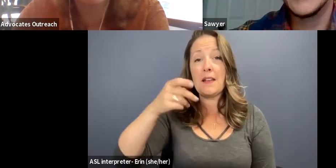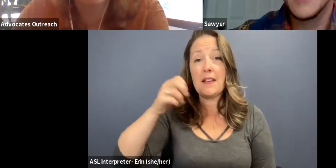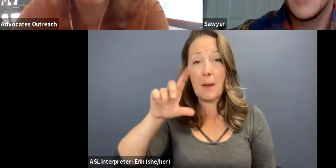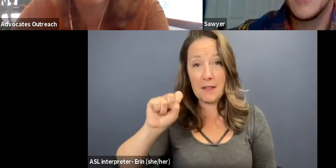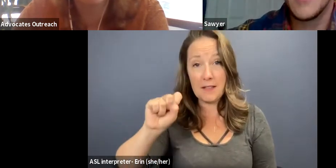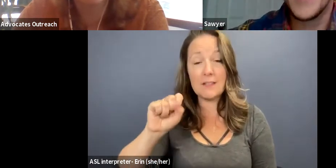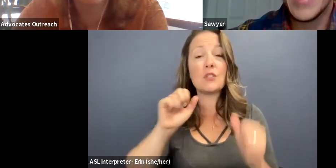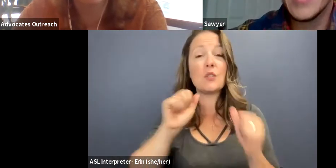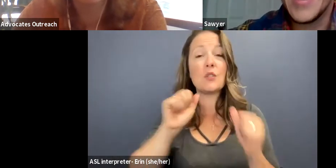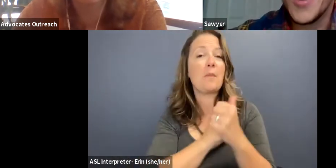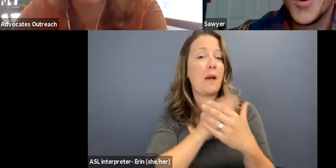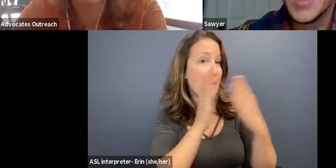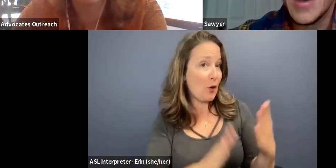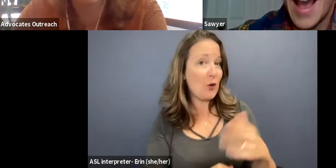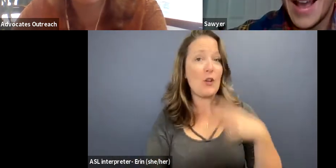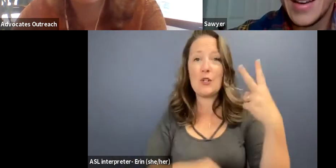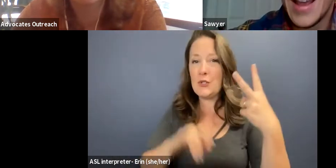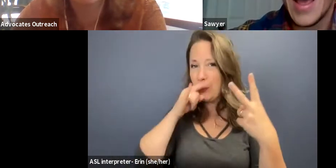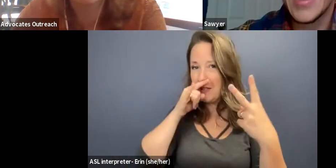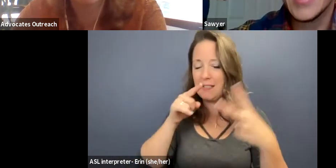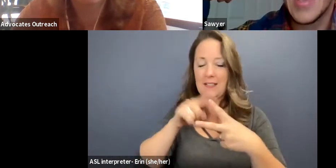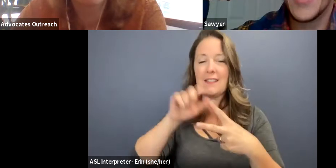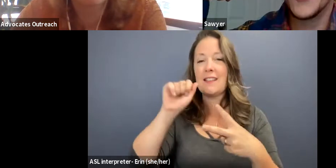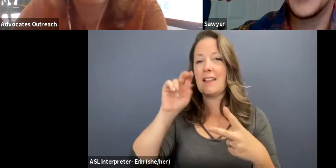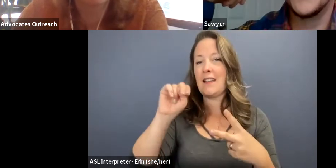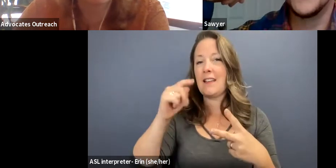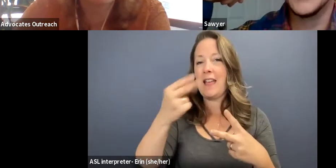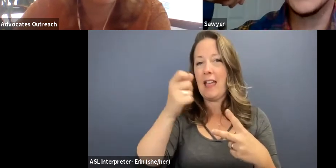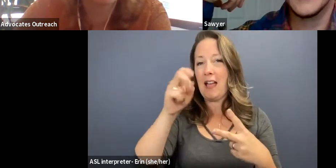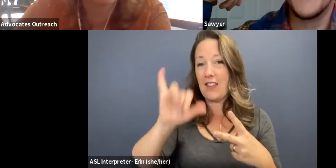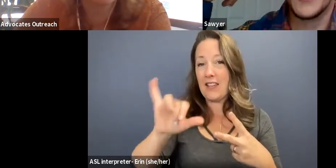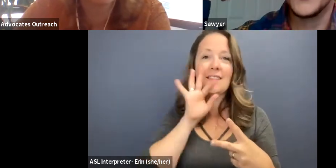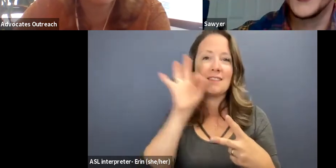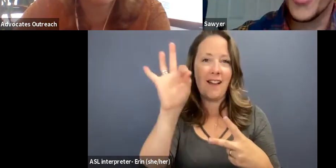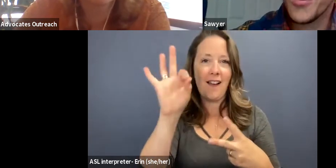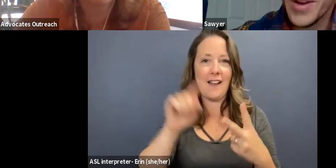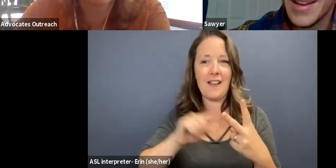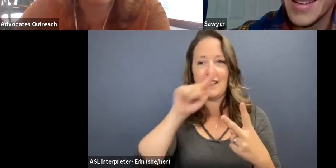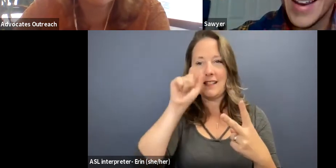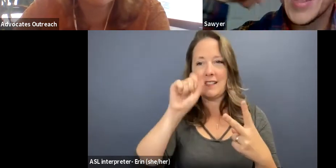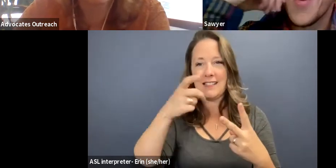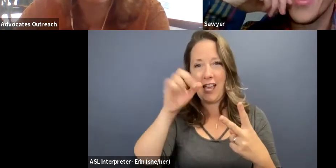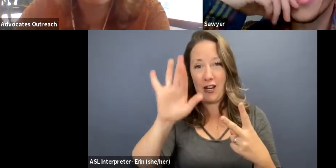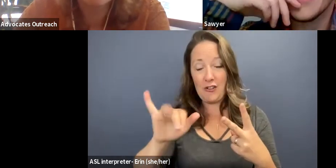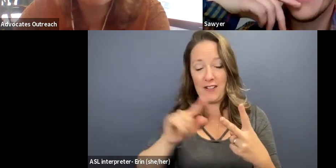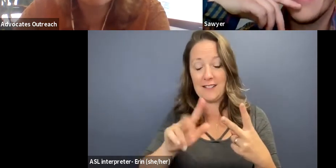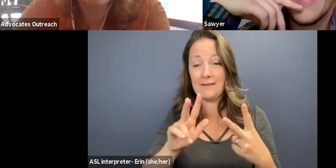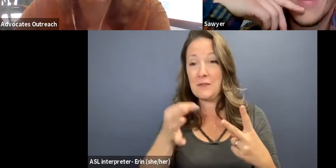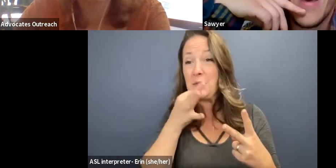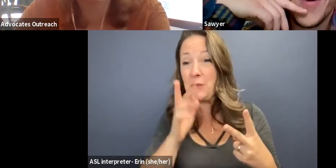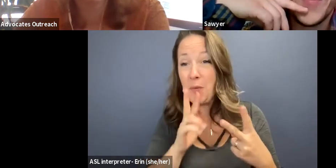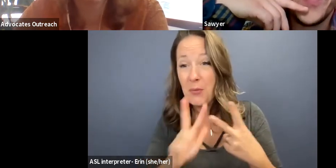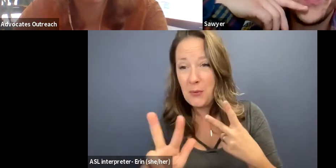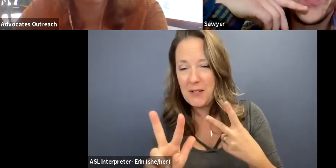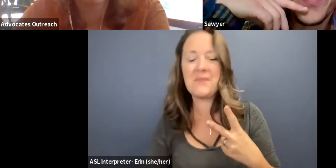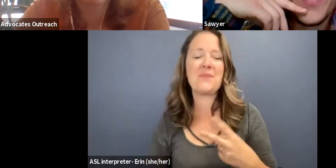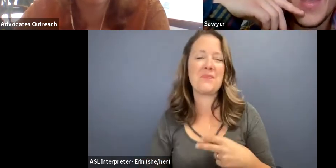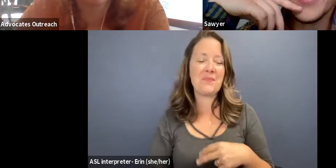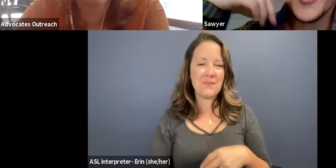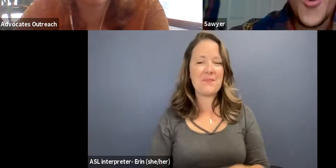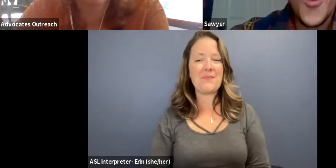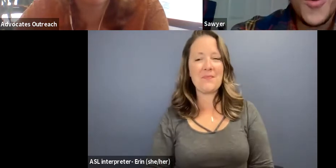so cool to see people joining from all over the place. When I first did this, I was thinking like, okay, yeah, we'll see some people from Minnesota, maybe some people I